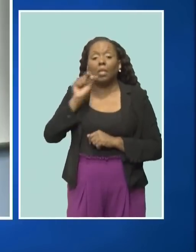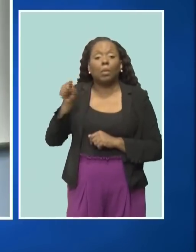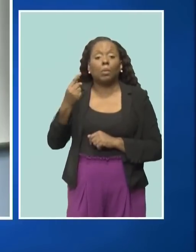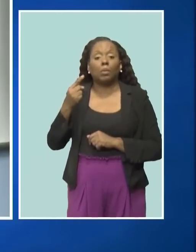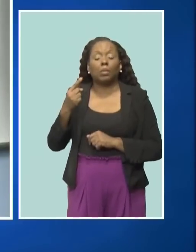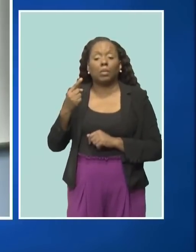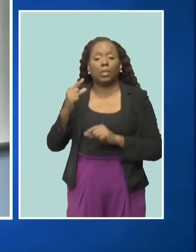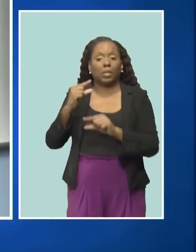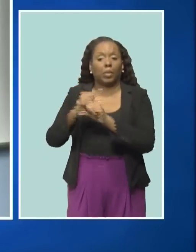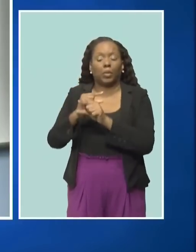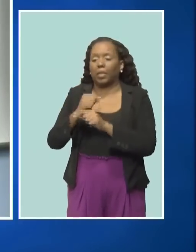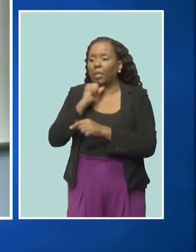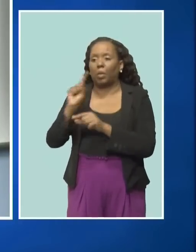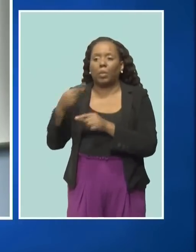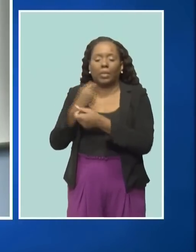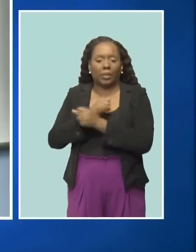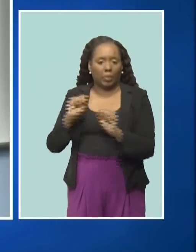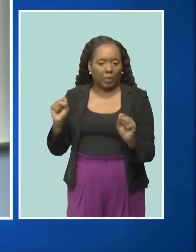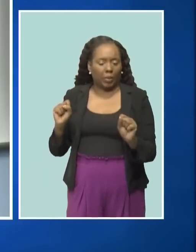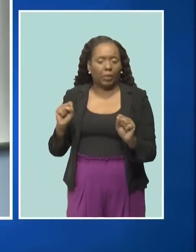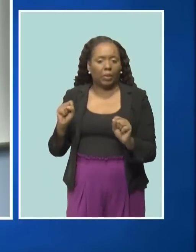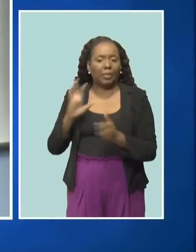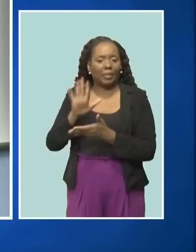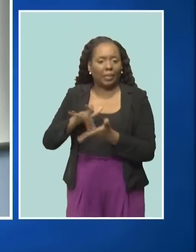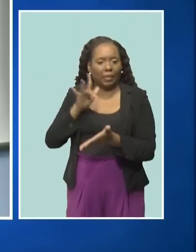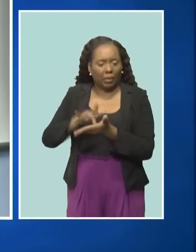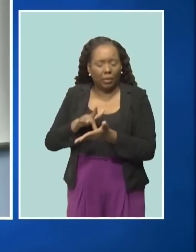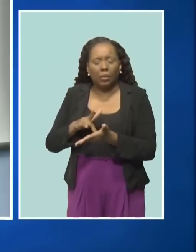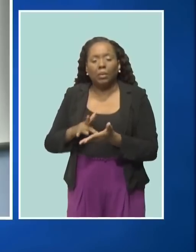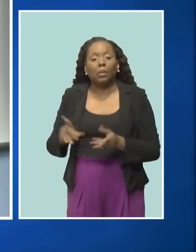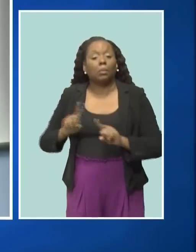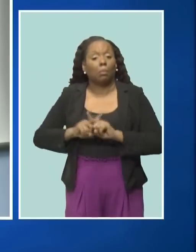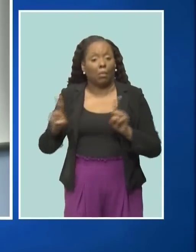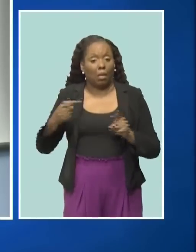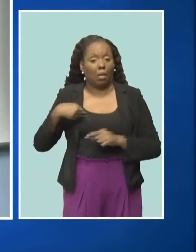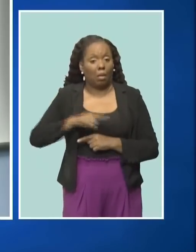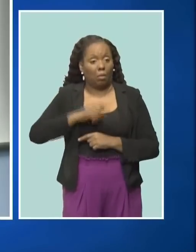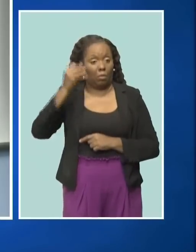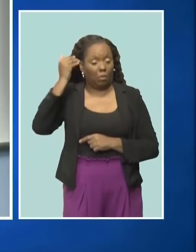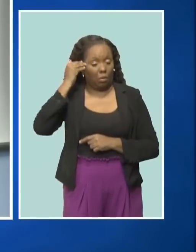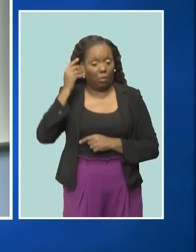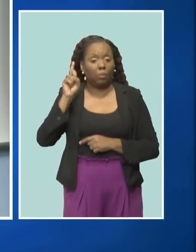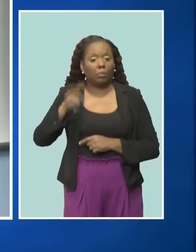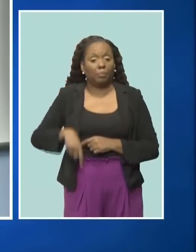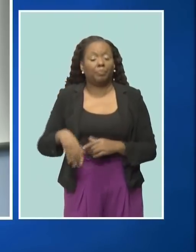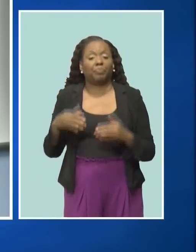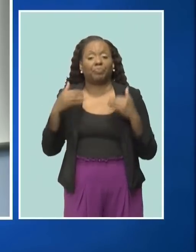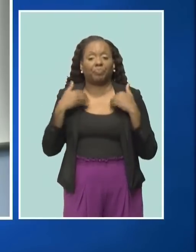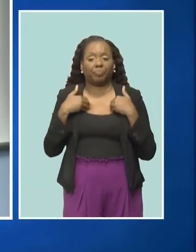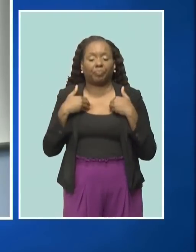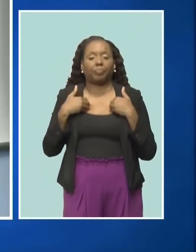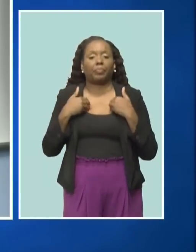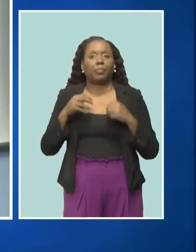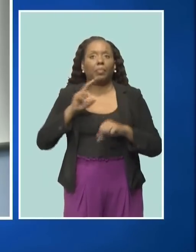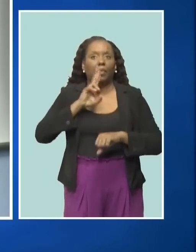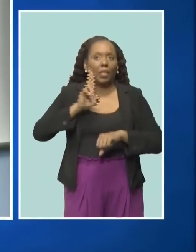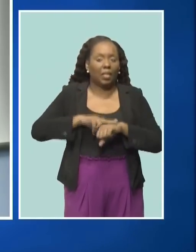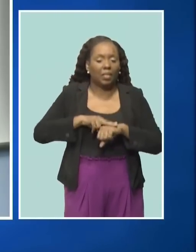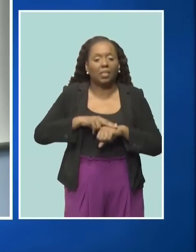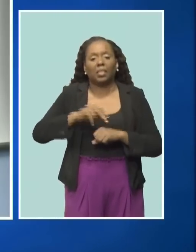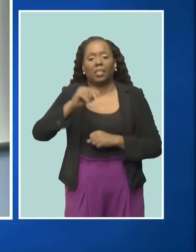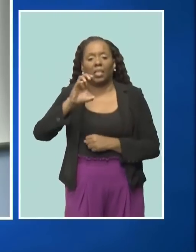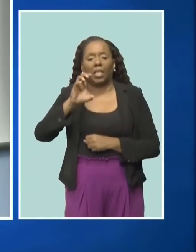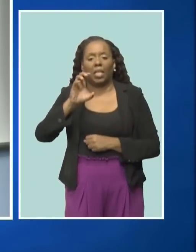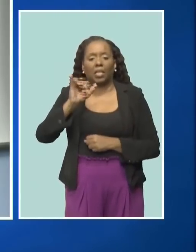operations center, but we know that we have to have a national CSIRT,